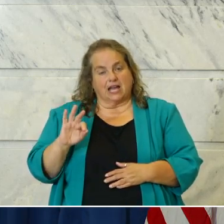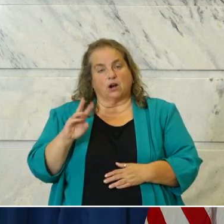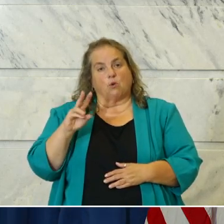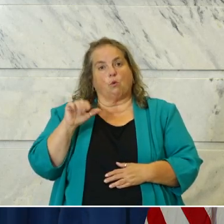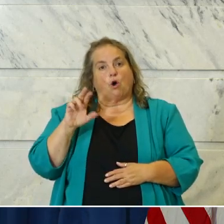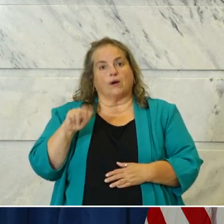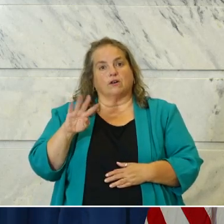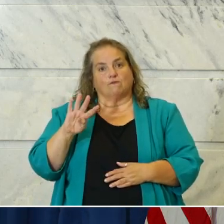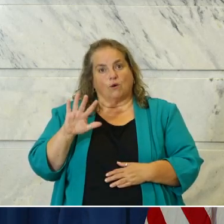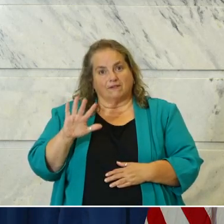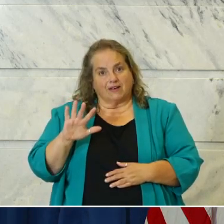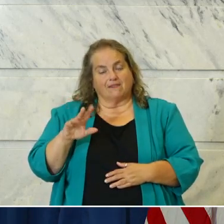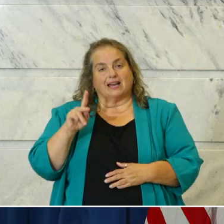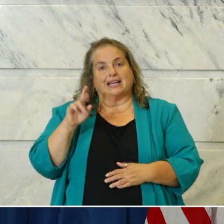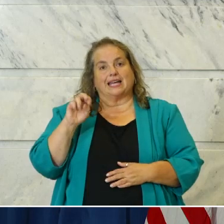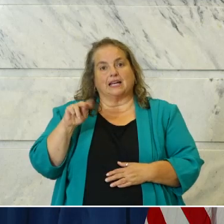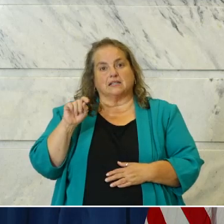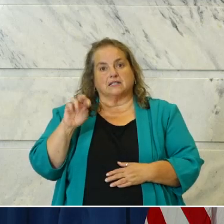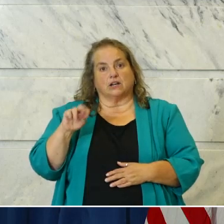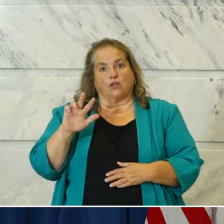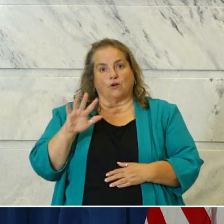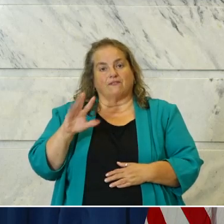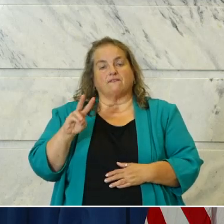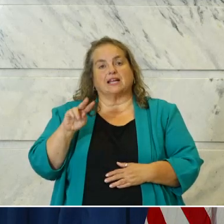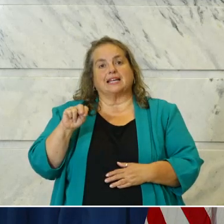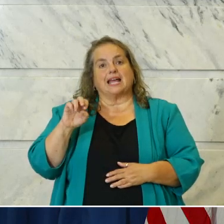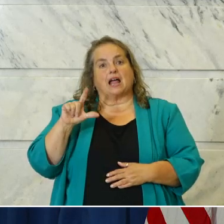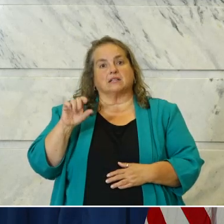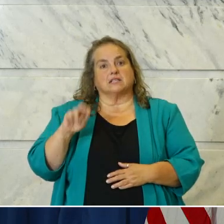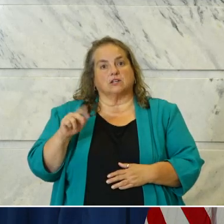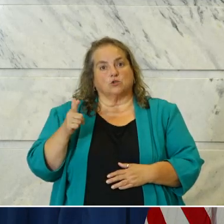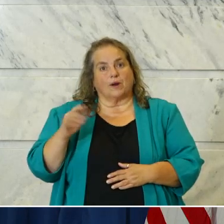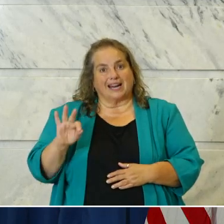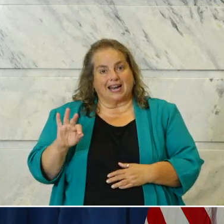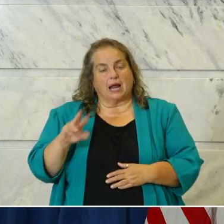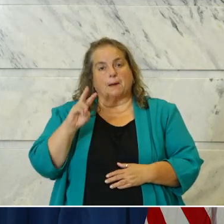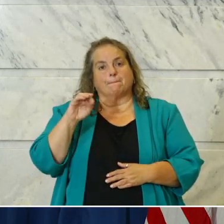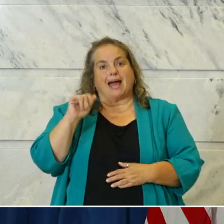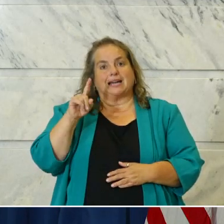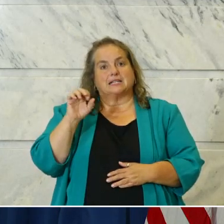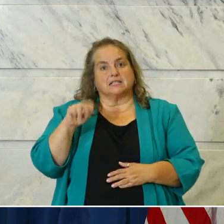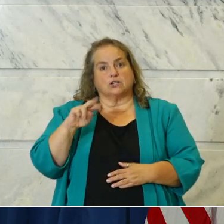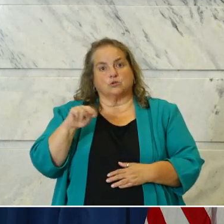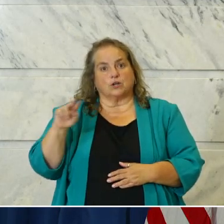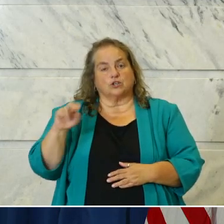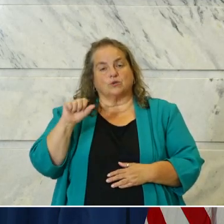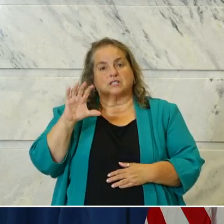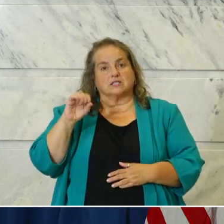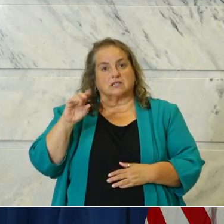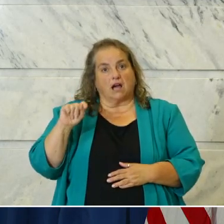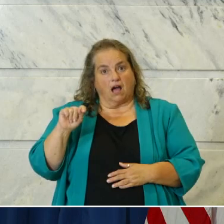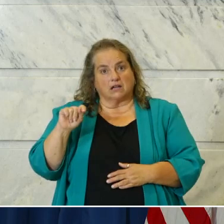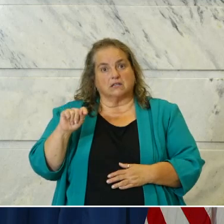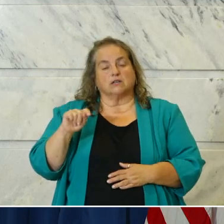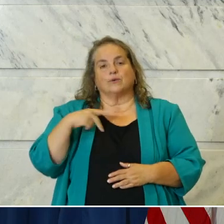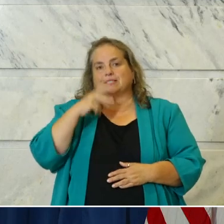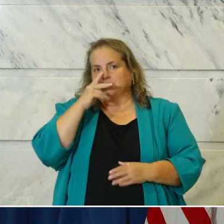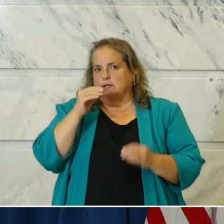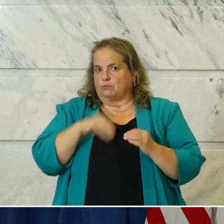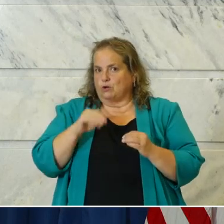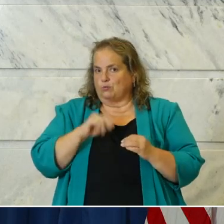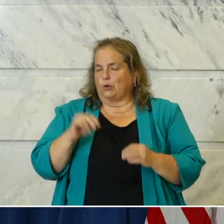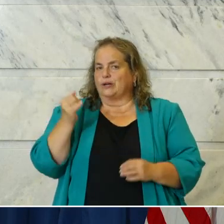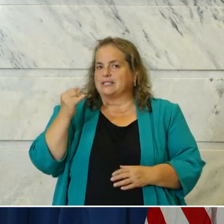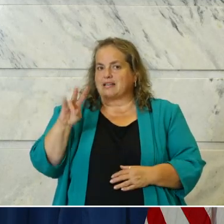Warren 45, Kenton 35, Nelson 29, Madison 22, Scott, we're seeing more and more,